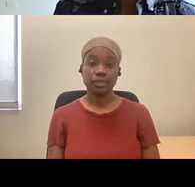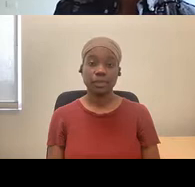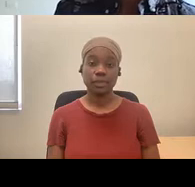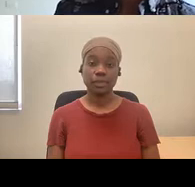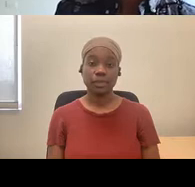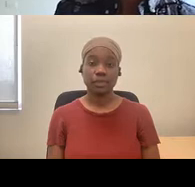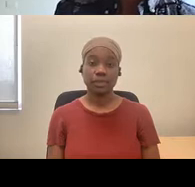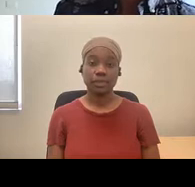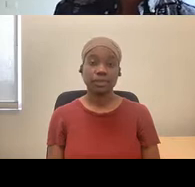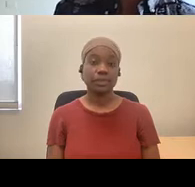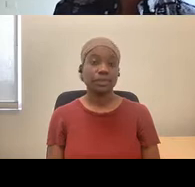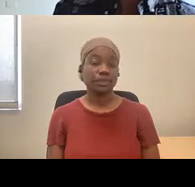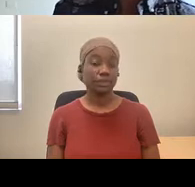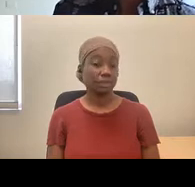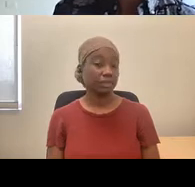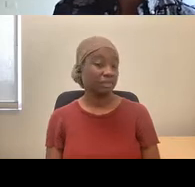So that's good if no.